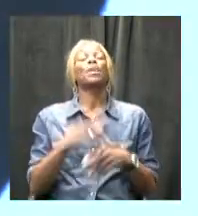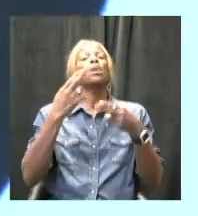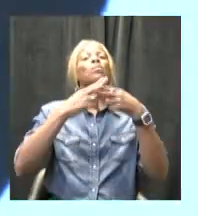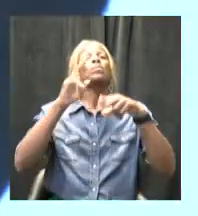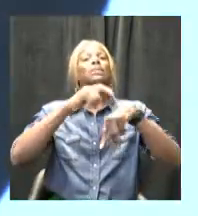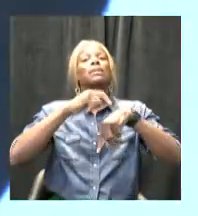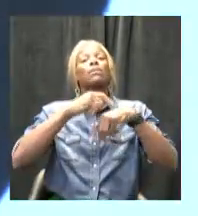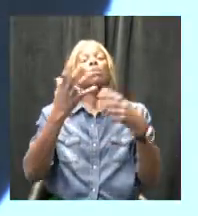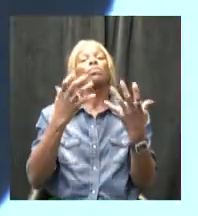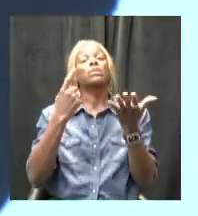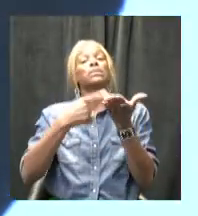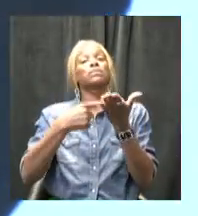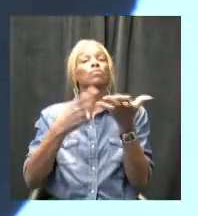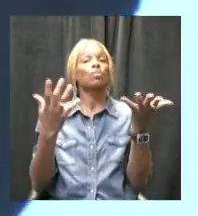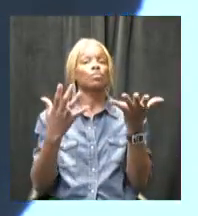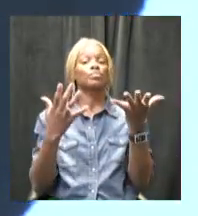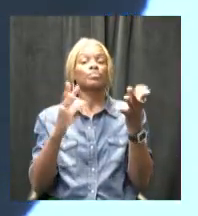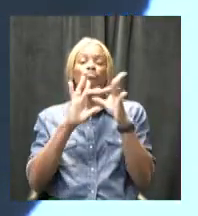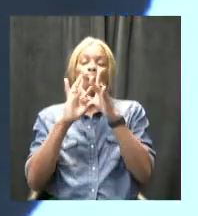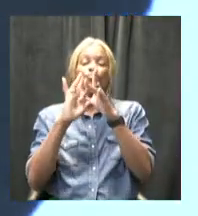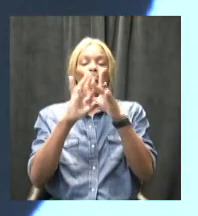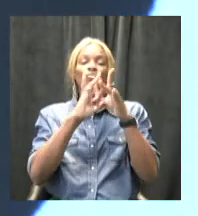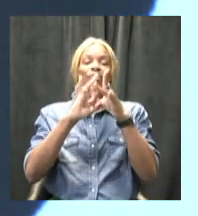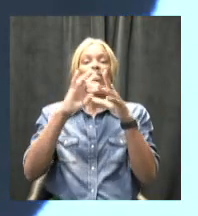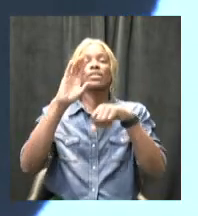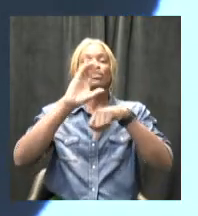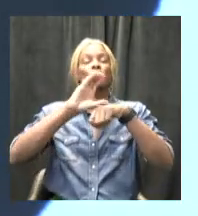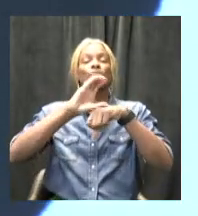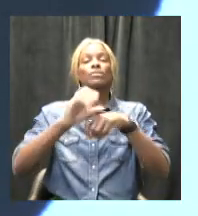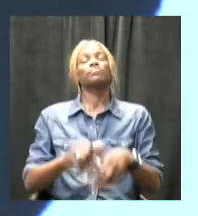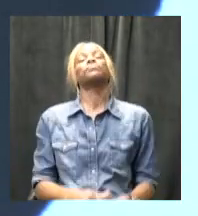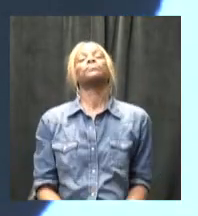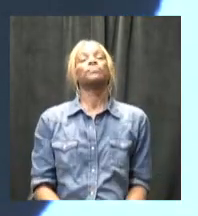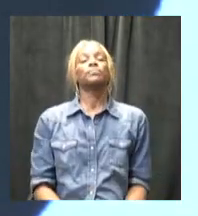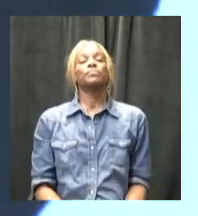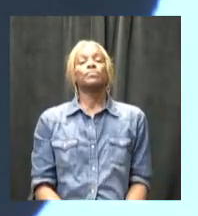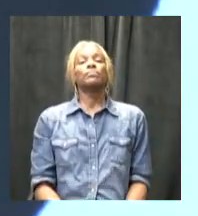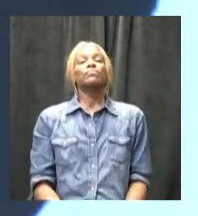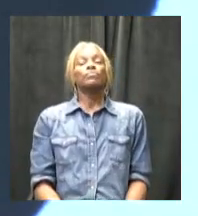a unified church. A unified church.